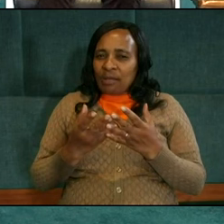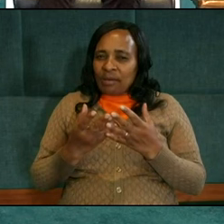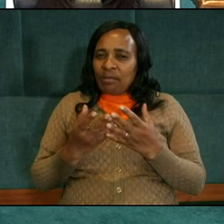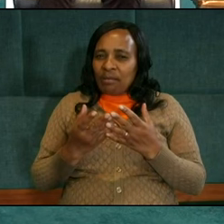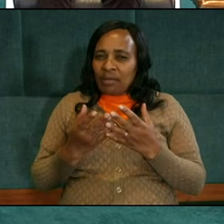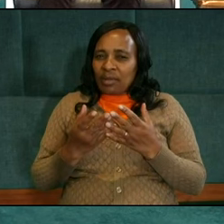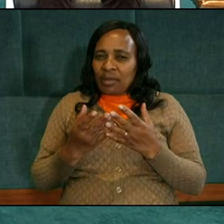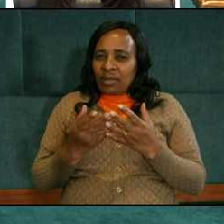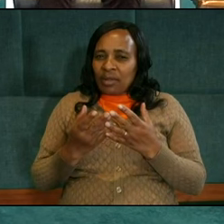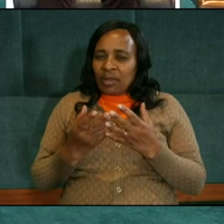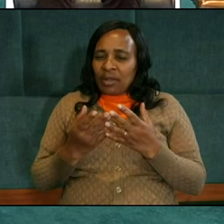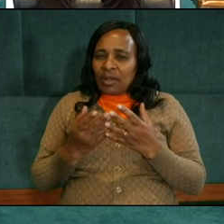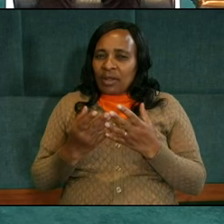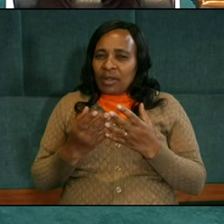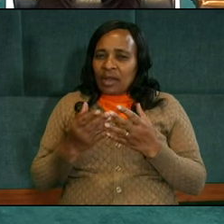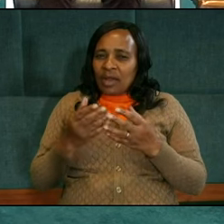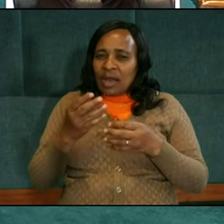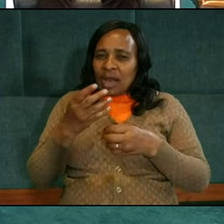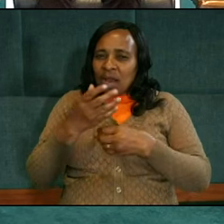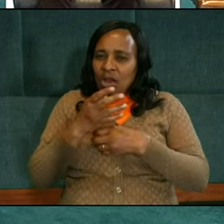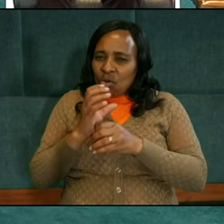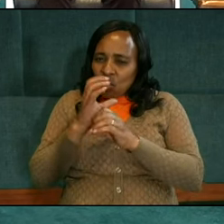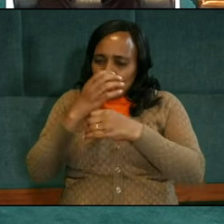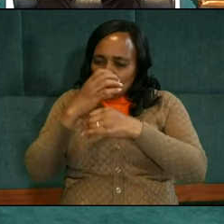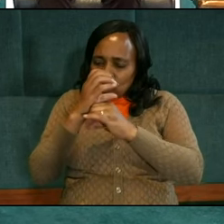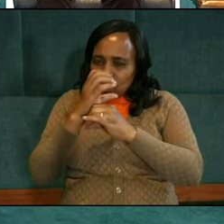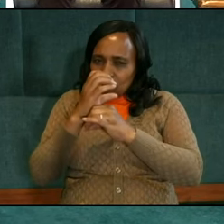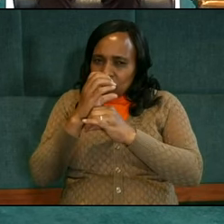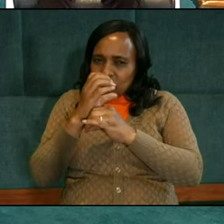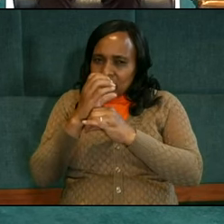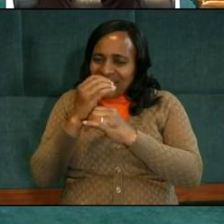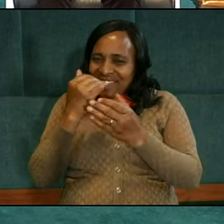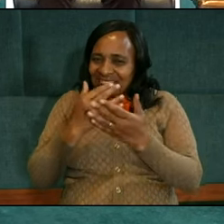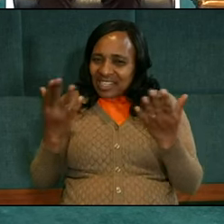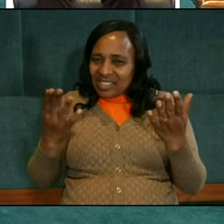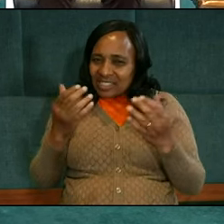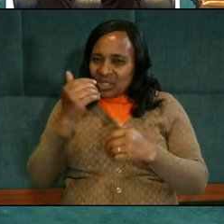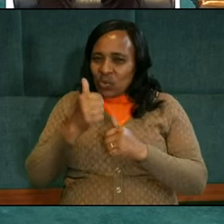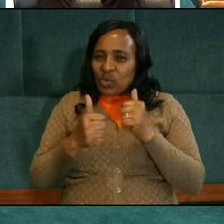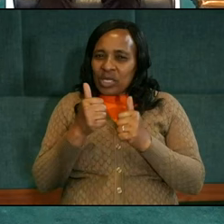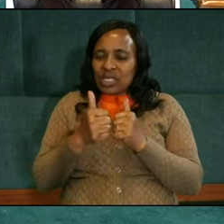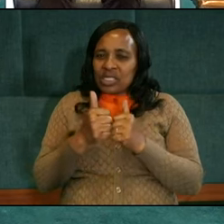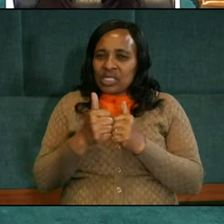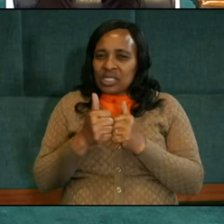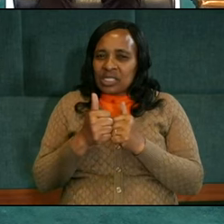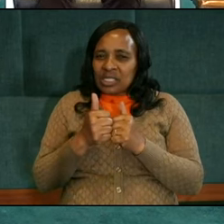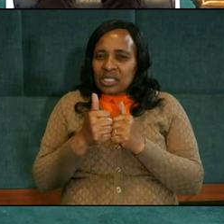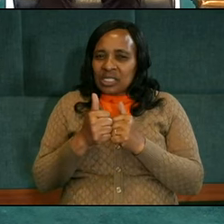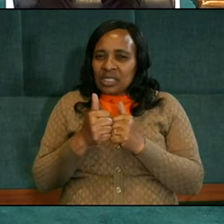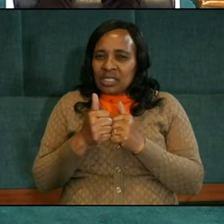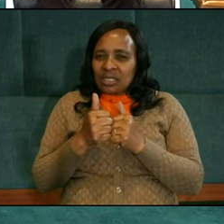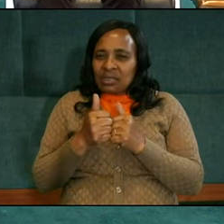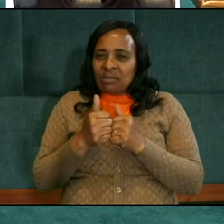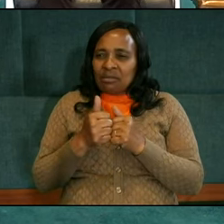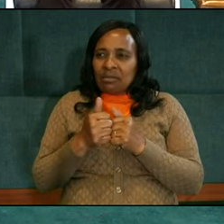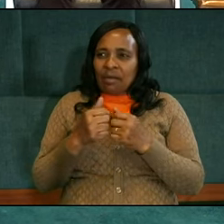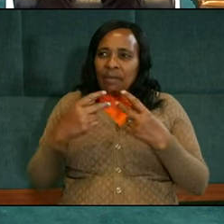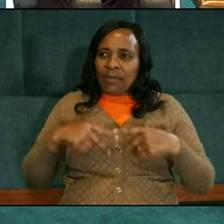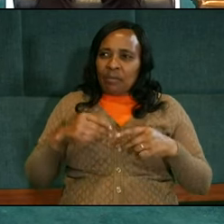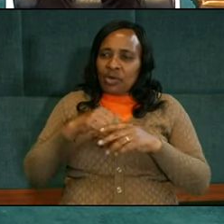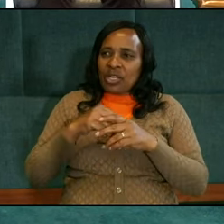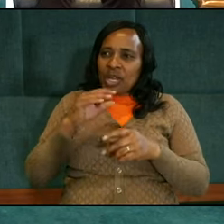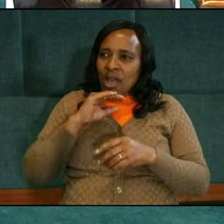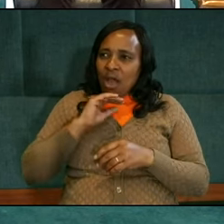horoscopes. Horoscopes are things that teens, let me say, or people in our age